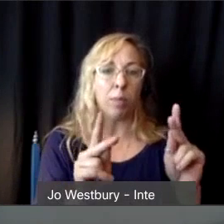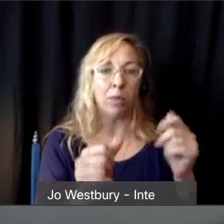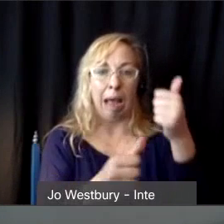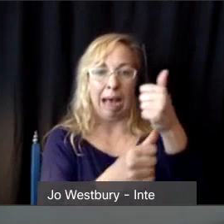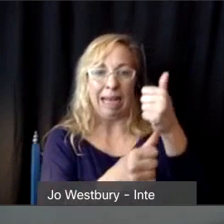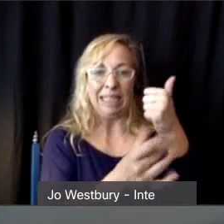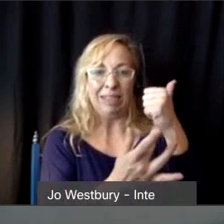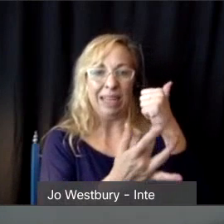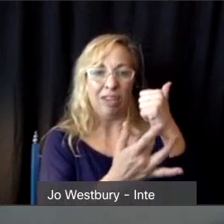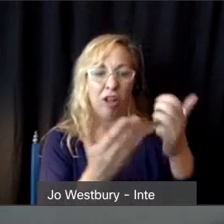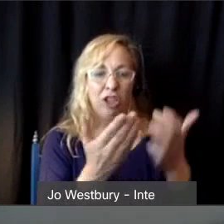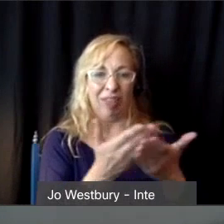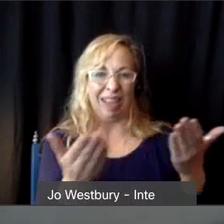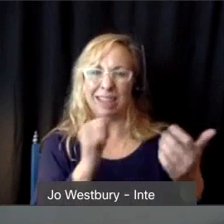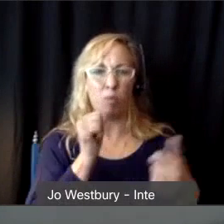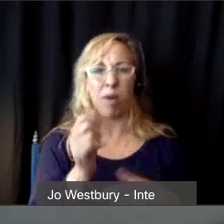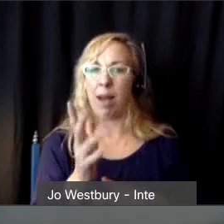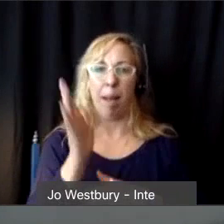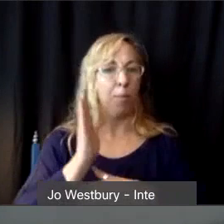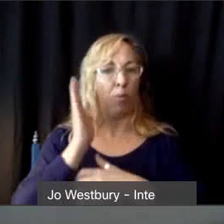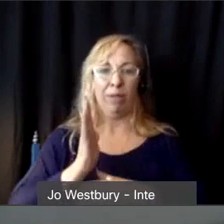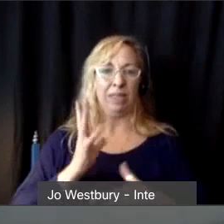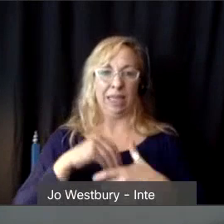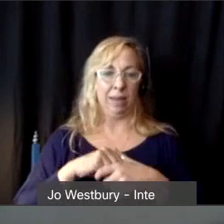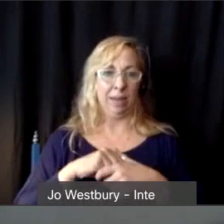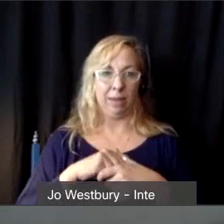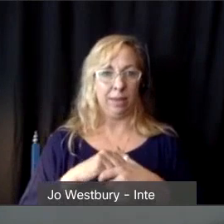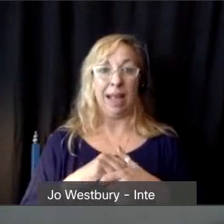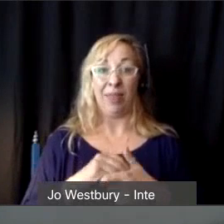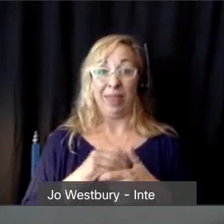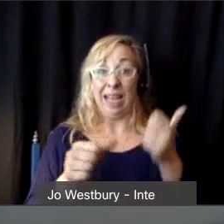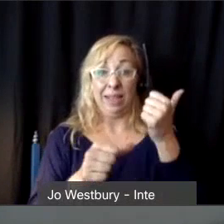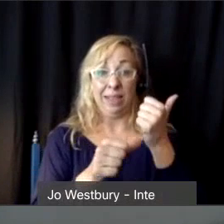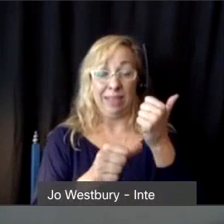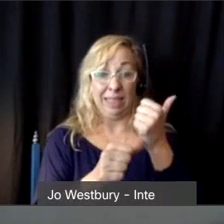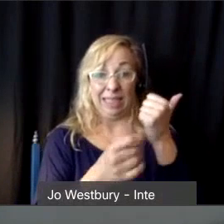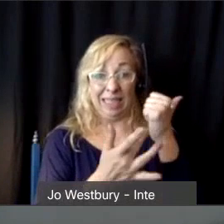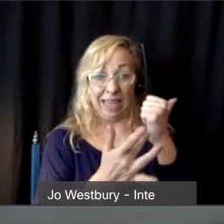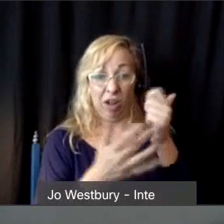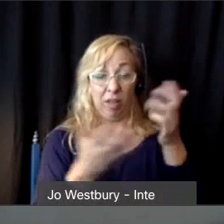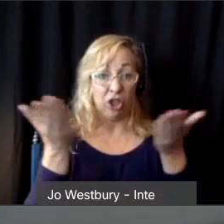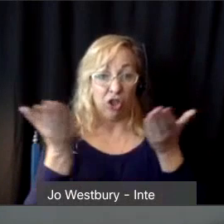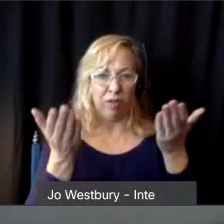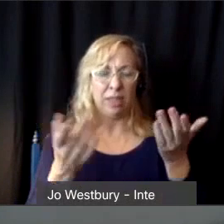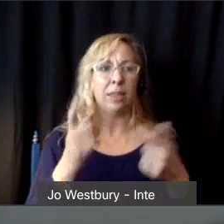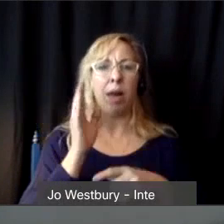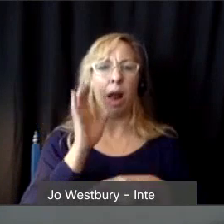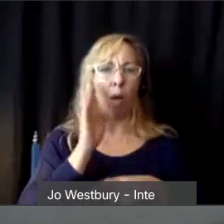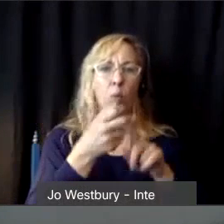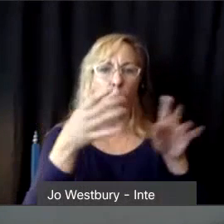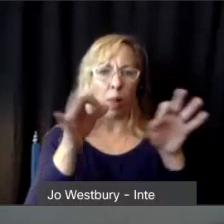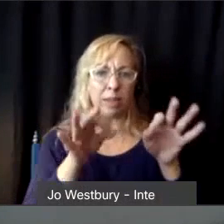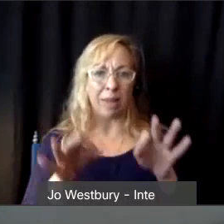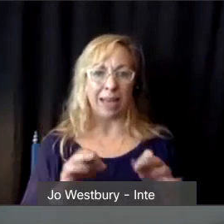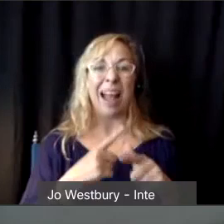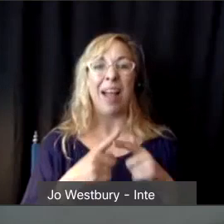items that were not previously included in our assistive technology service. I'll start with that, and then we'll go into